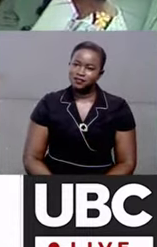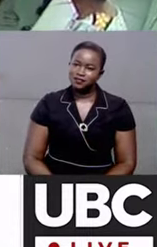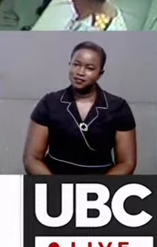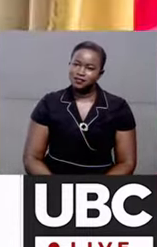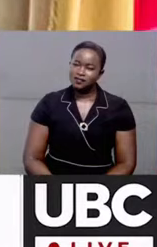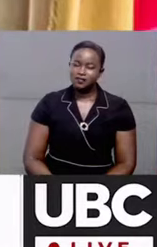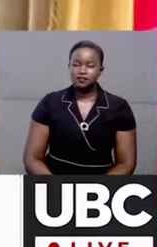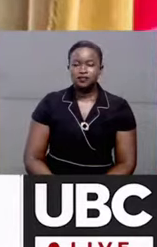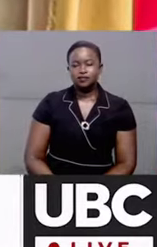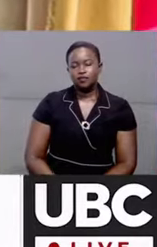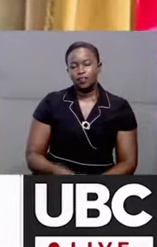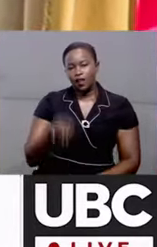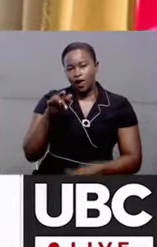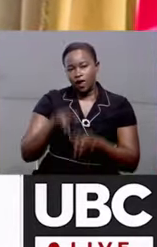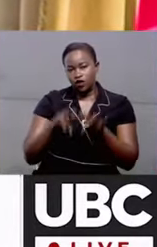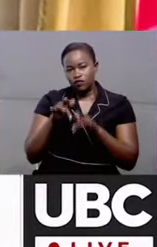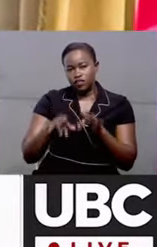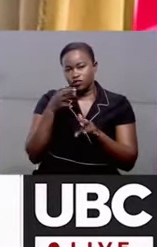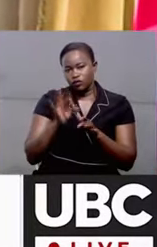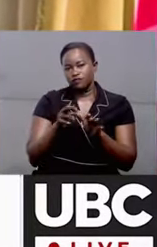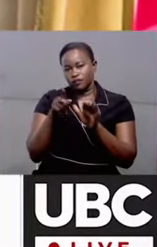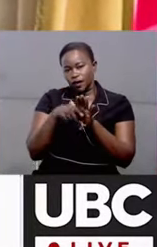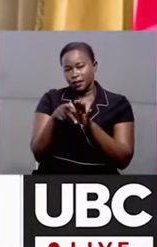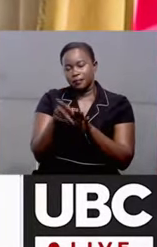Office of the Prime Minister.